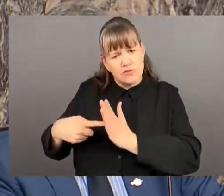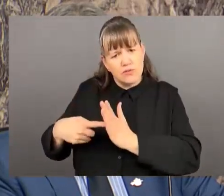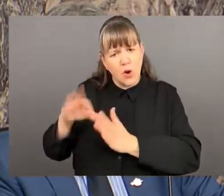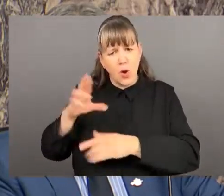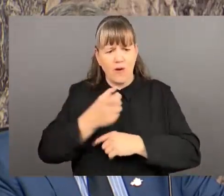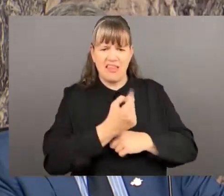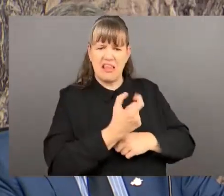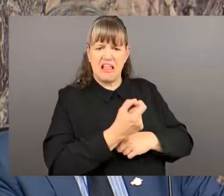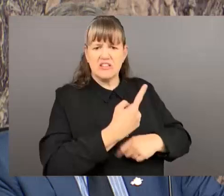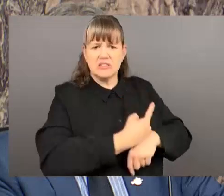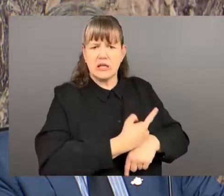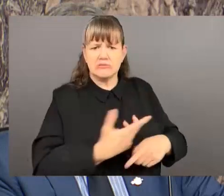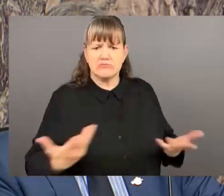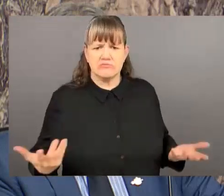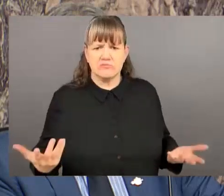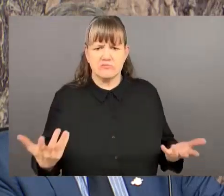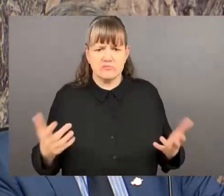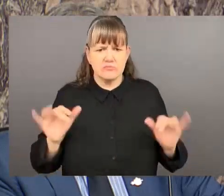died.